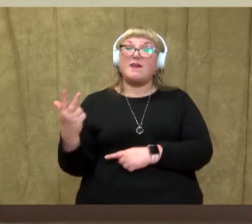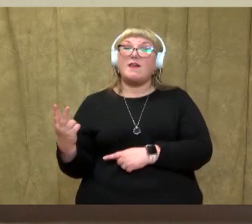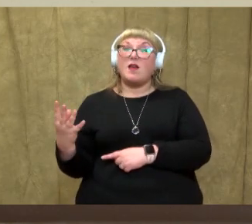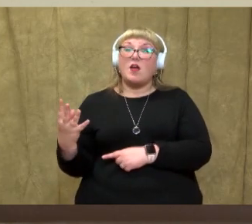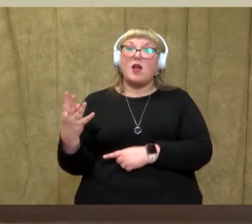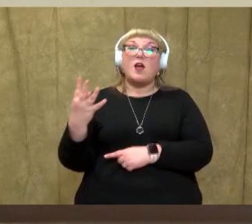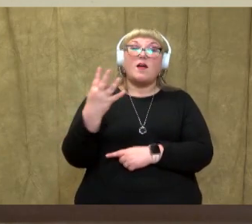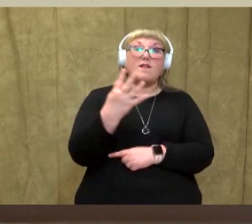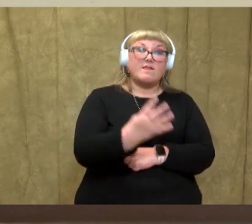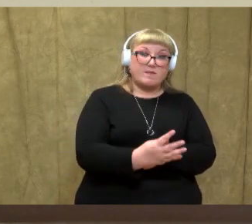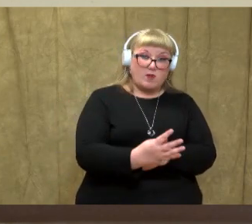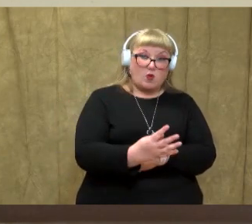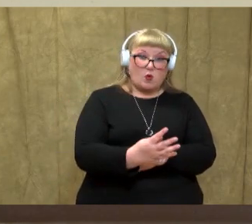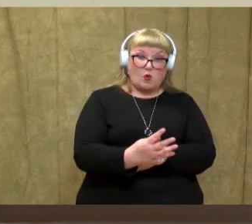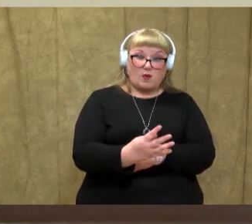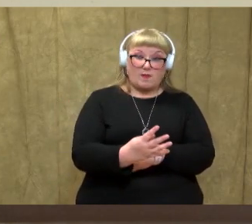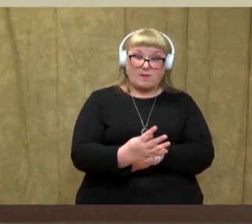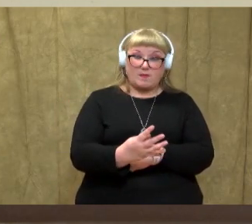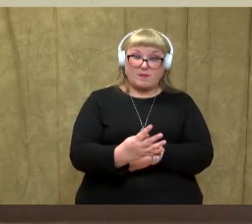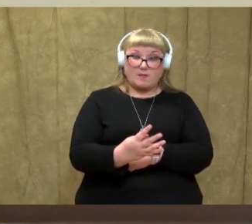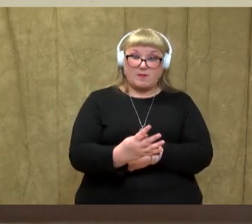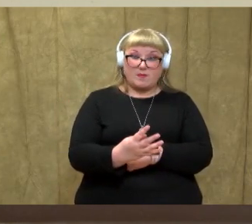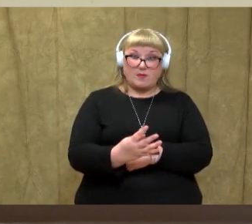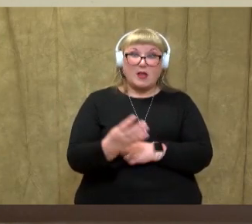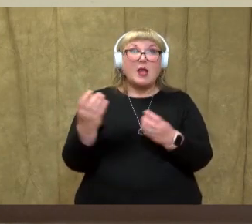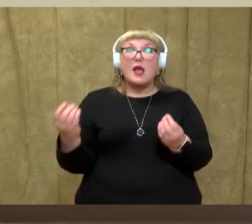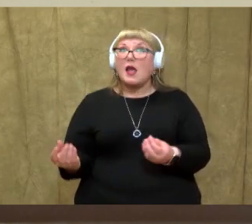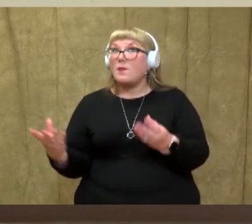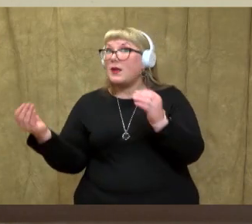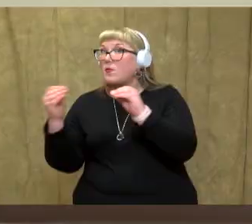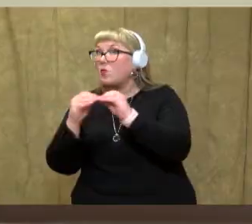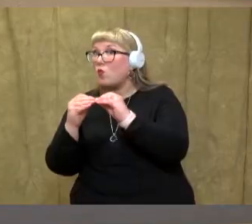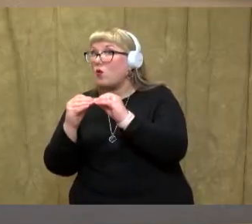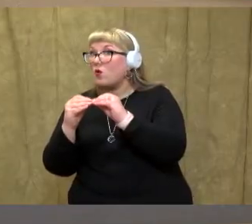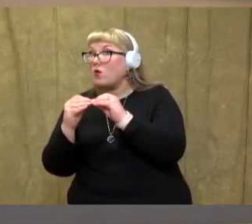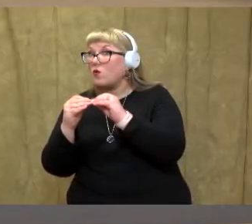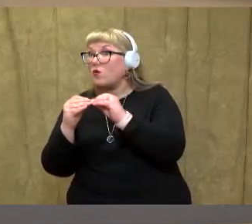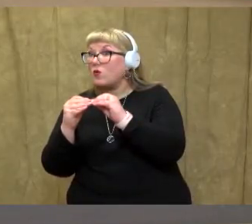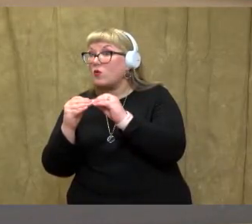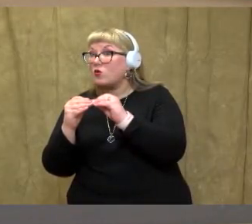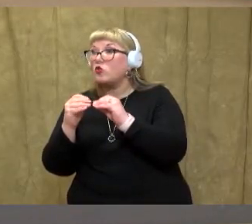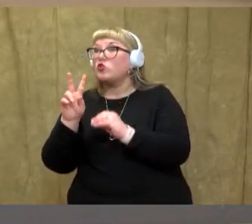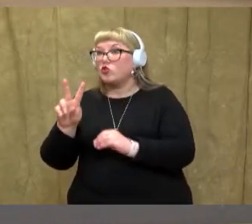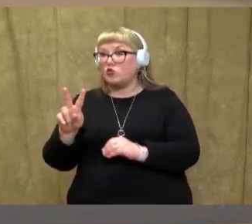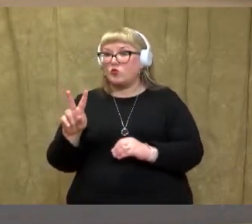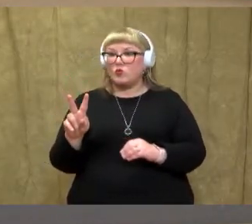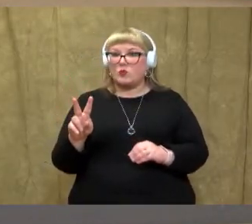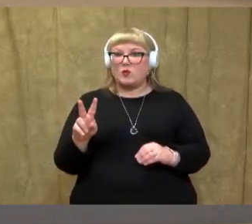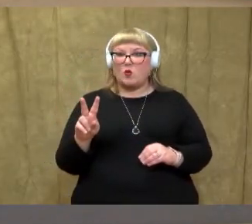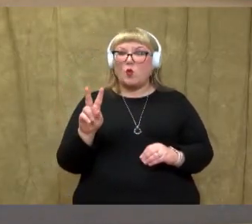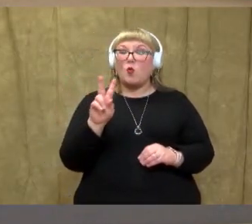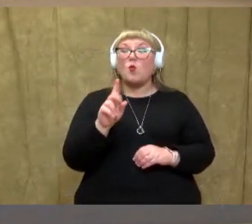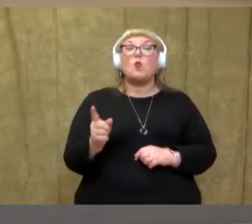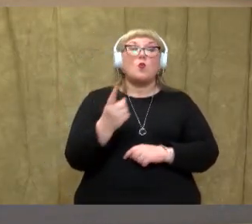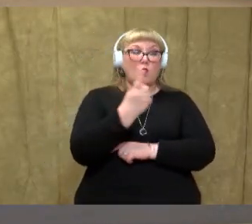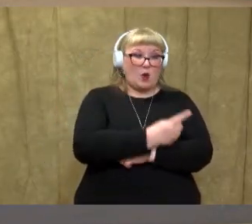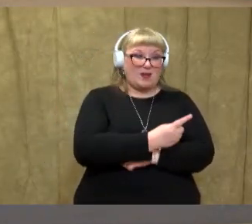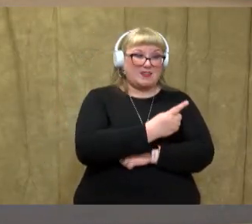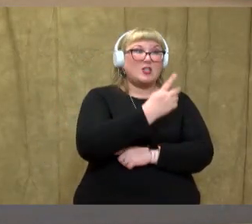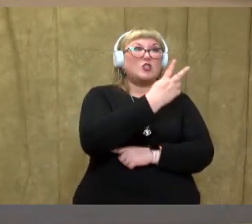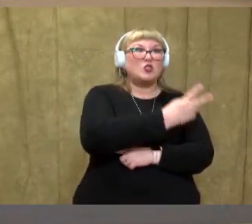3, 4. How many more cubes do I need? 2 more cubes.